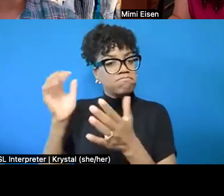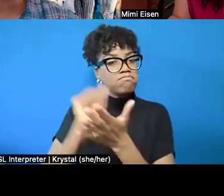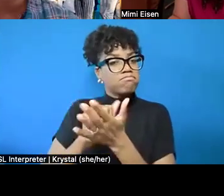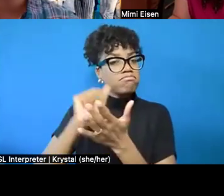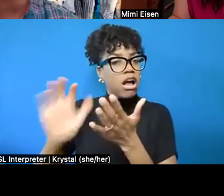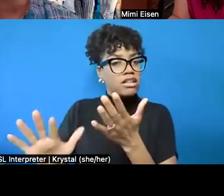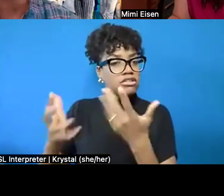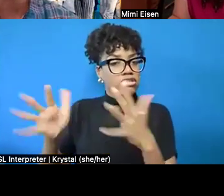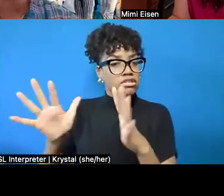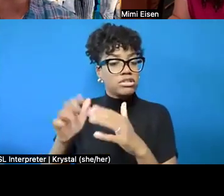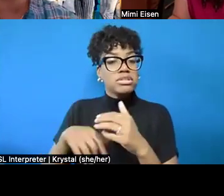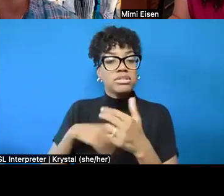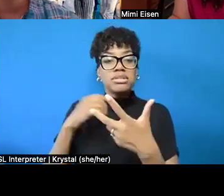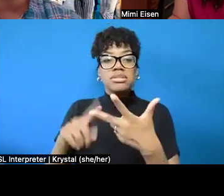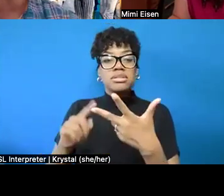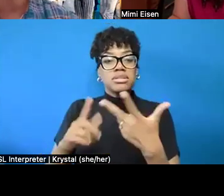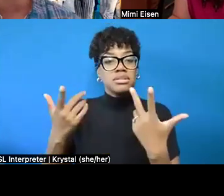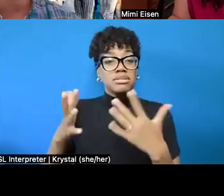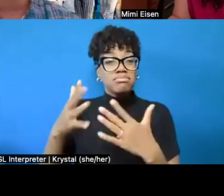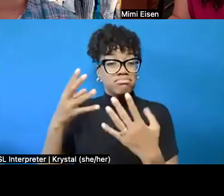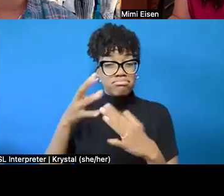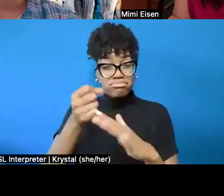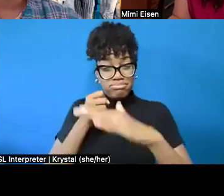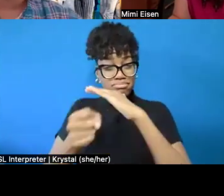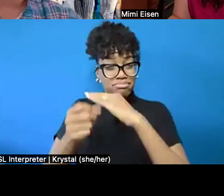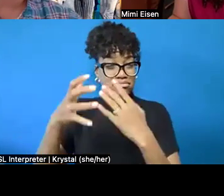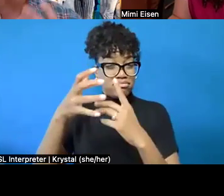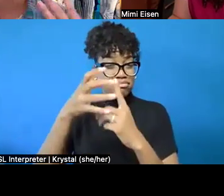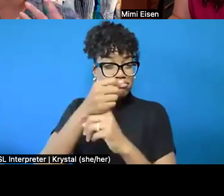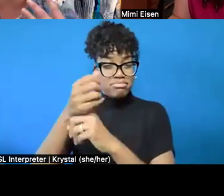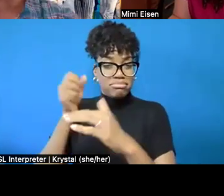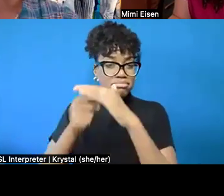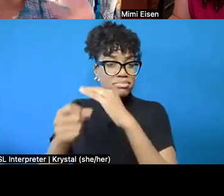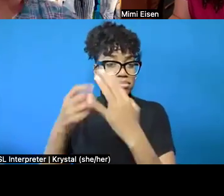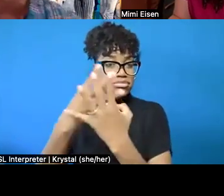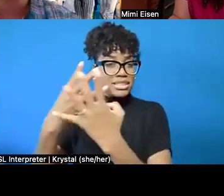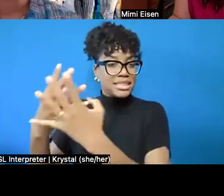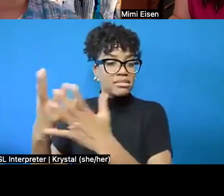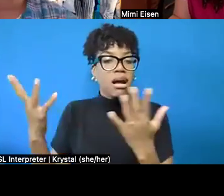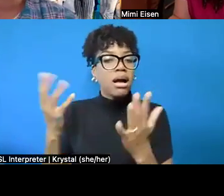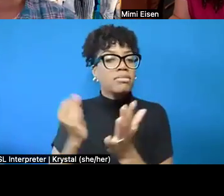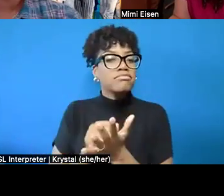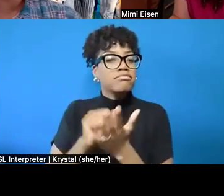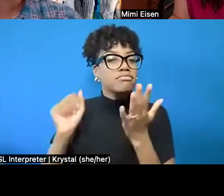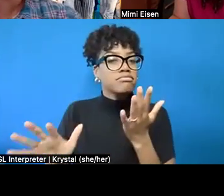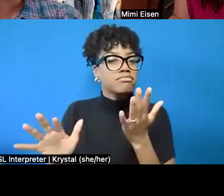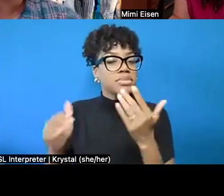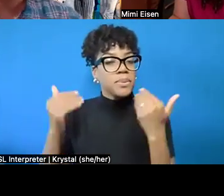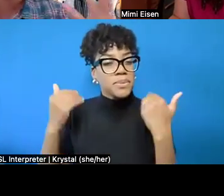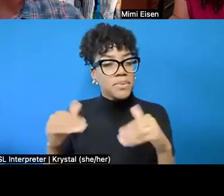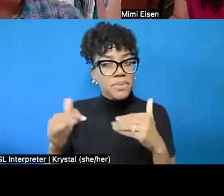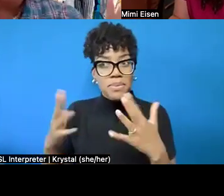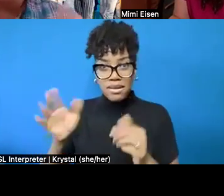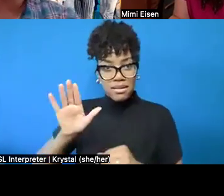at the time, what other people were doing, and use that to sort of question American exceptionalism. And did we really go